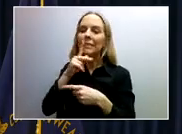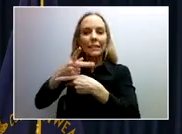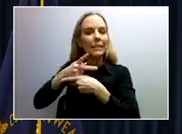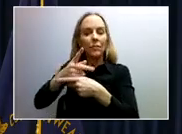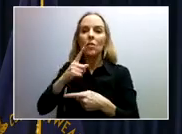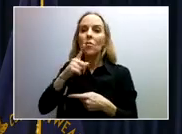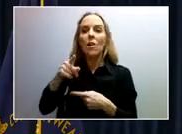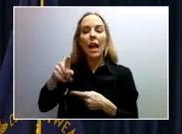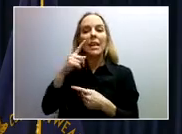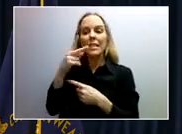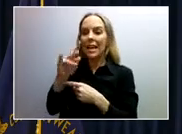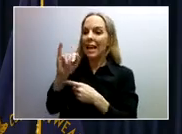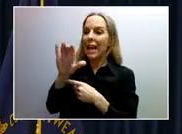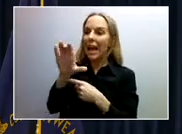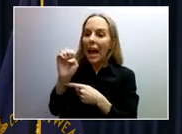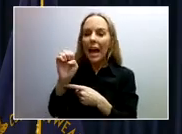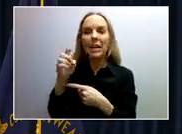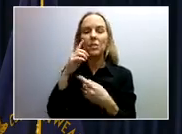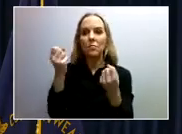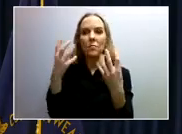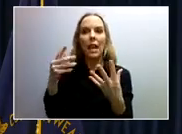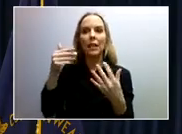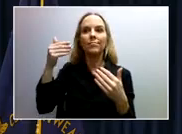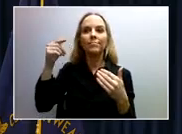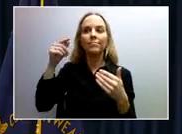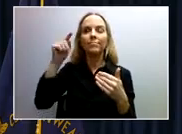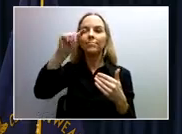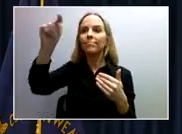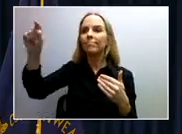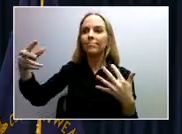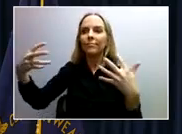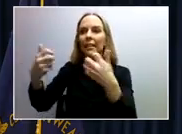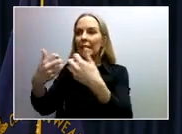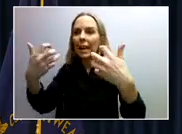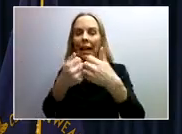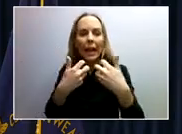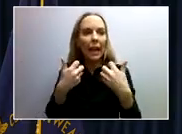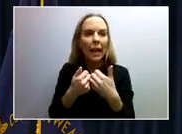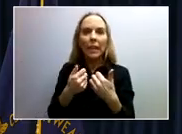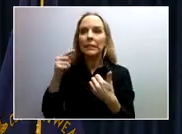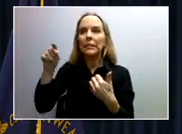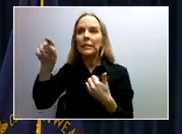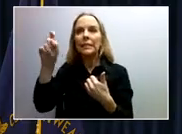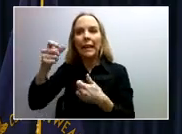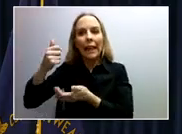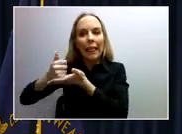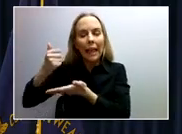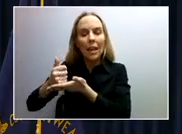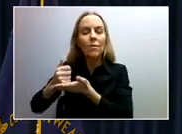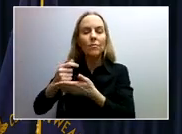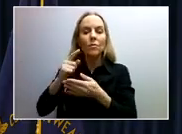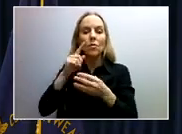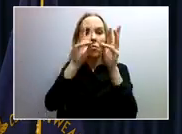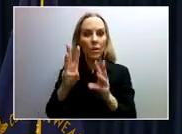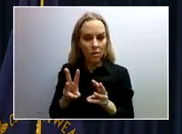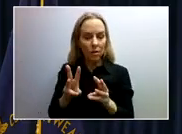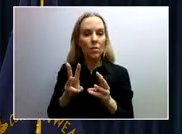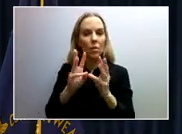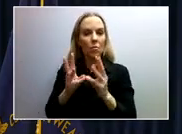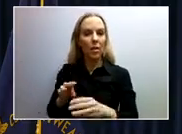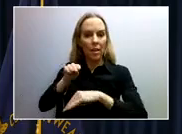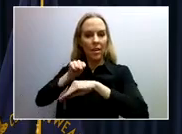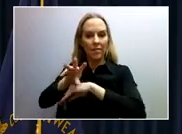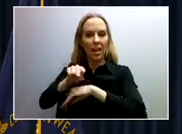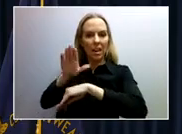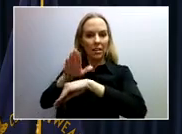seeing numerous accidents and/or people needing help. A winter weather advisory has been issued in portions of